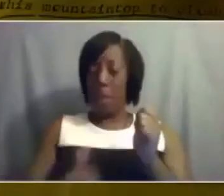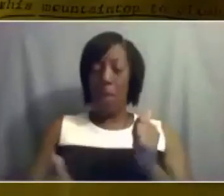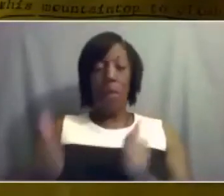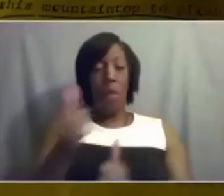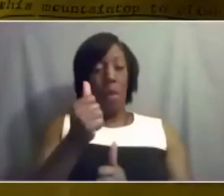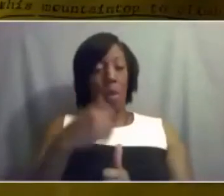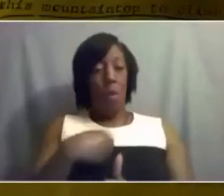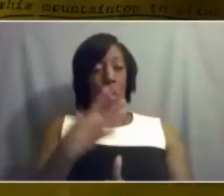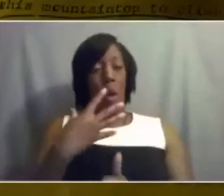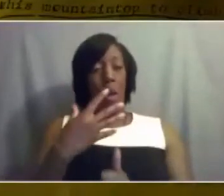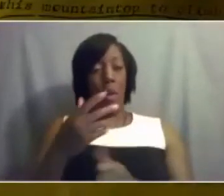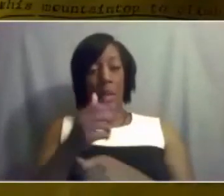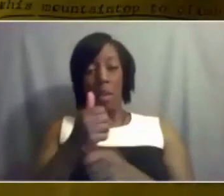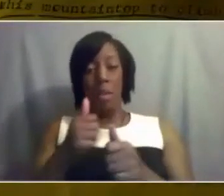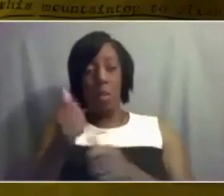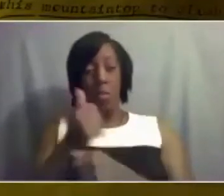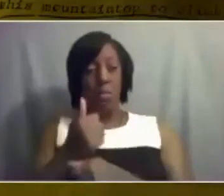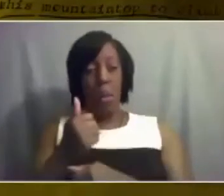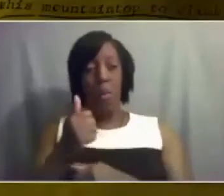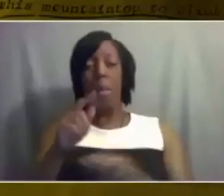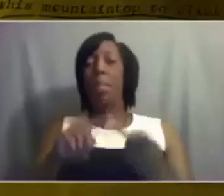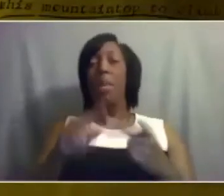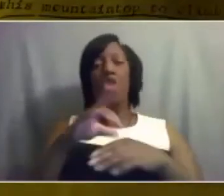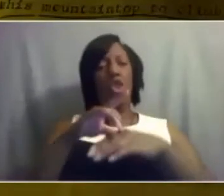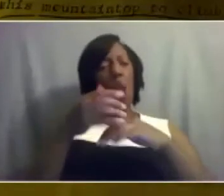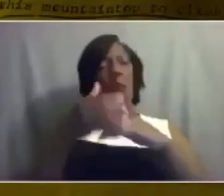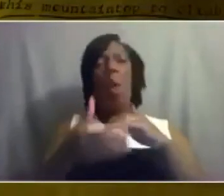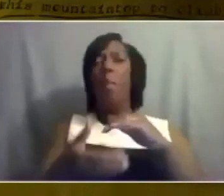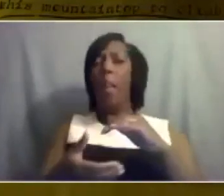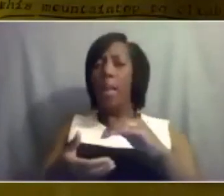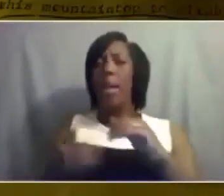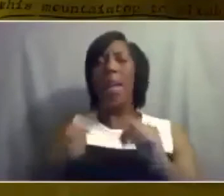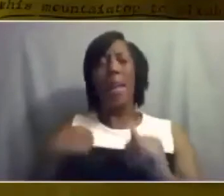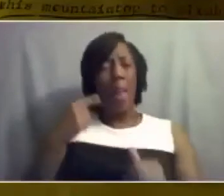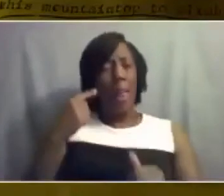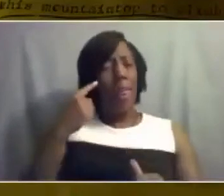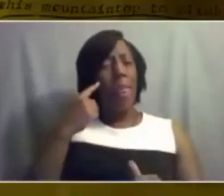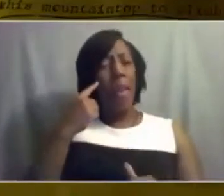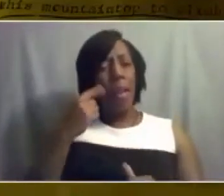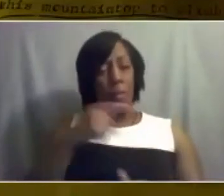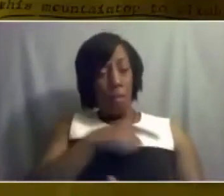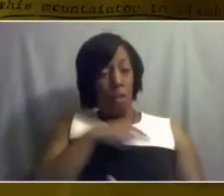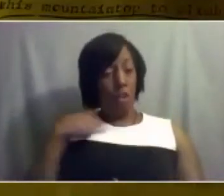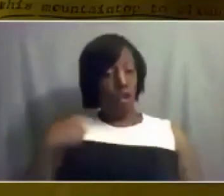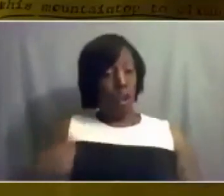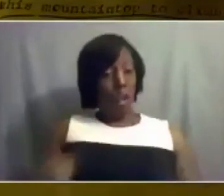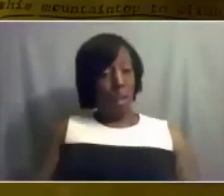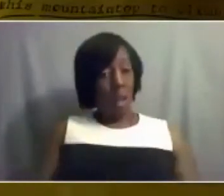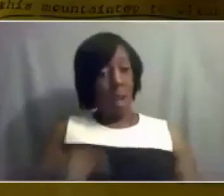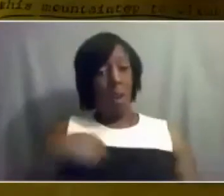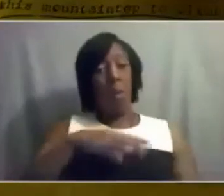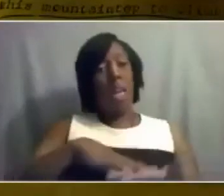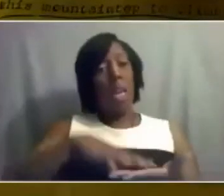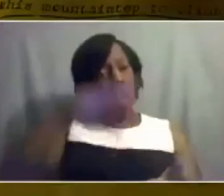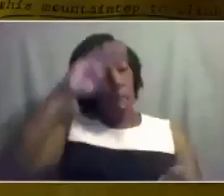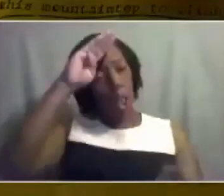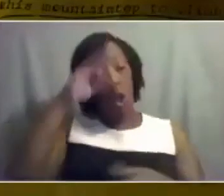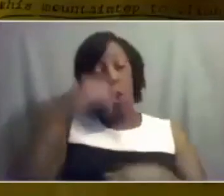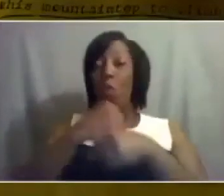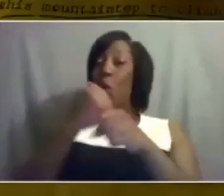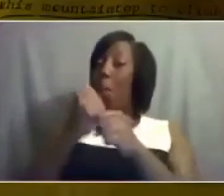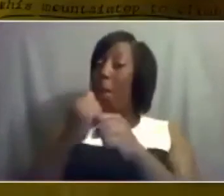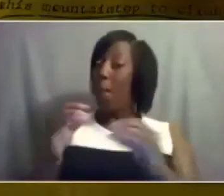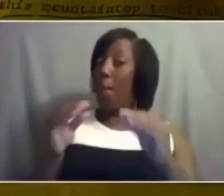from our adversaries globally. And I think in the case of China, we can learn that you make more friends in the world